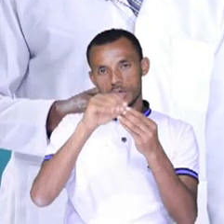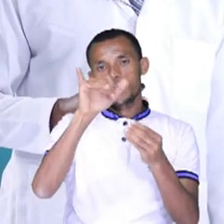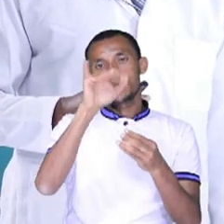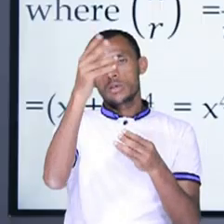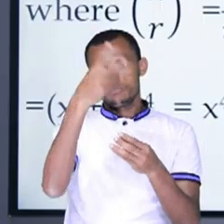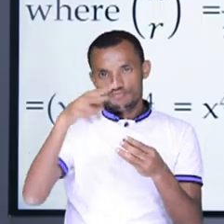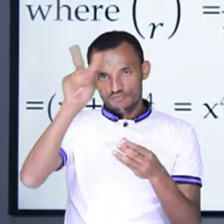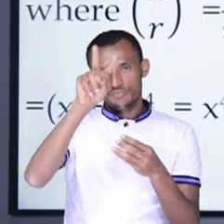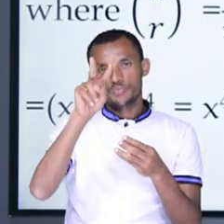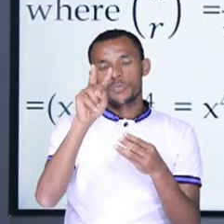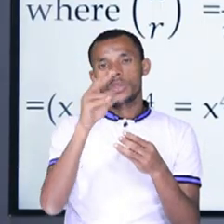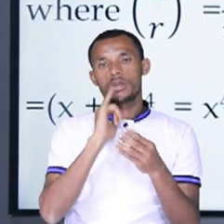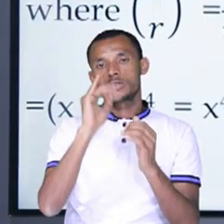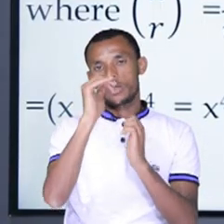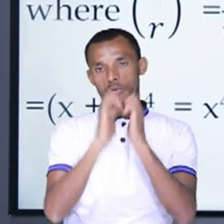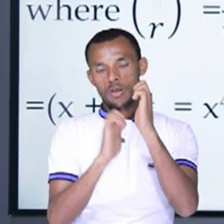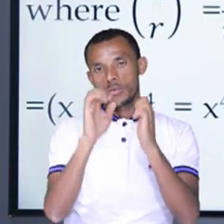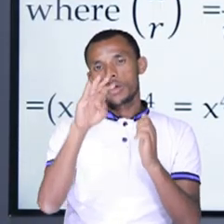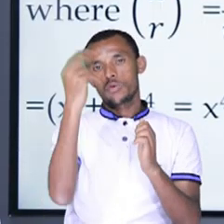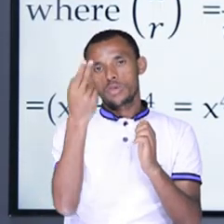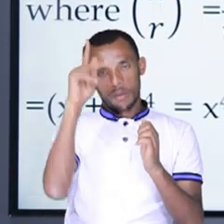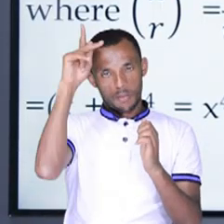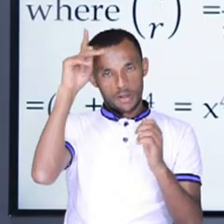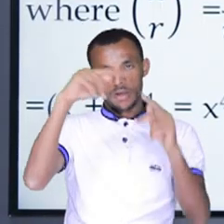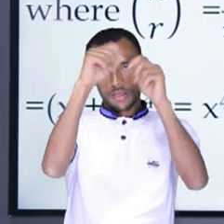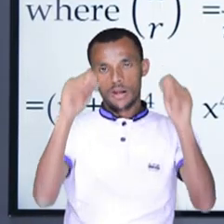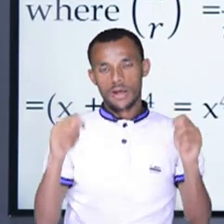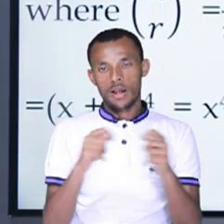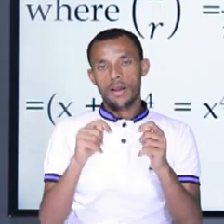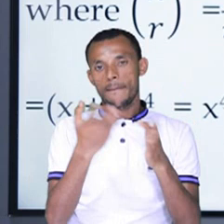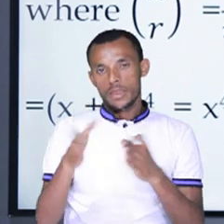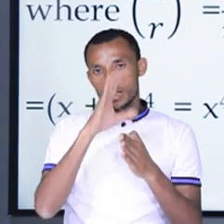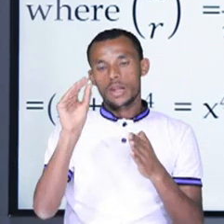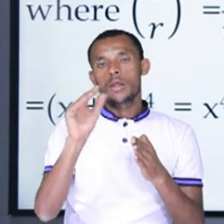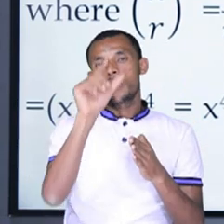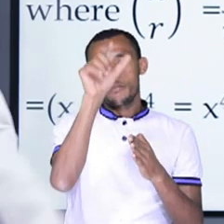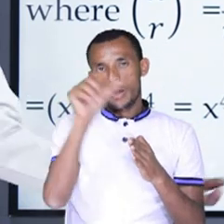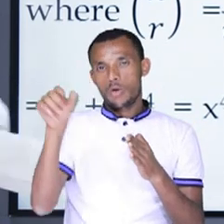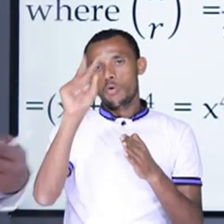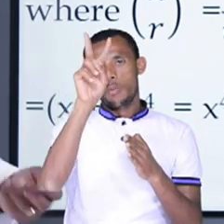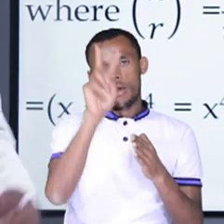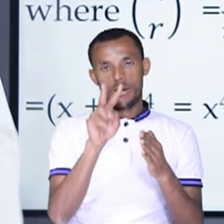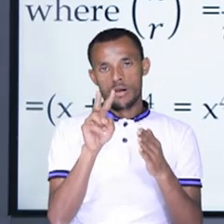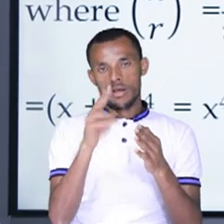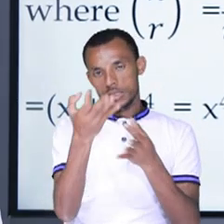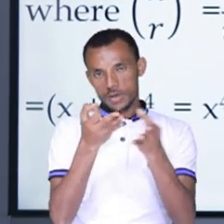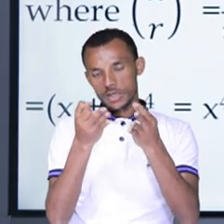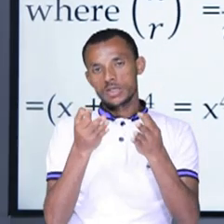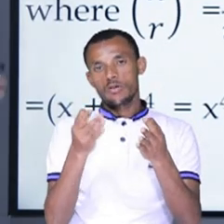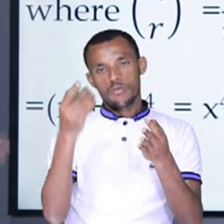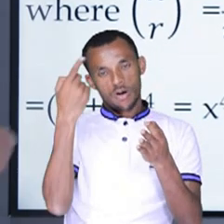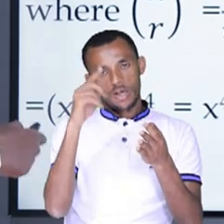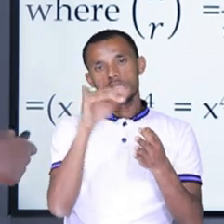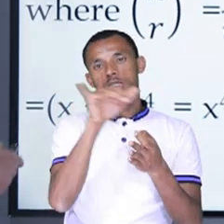squared is evaluated by using Pascal's triangle method and binomial expansion. For the others also